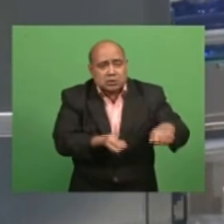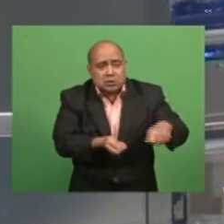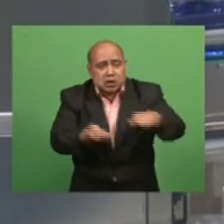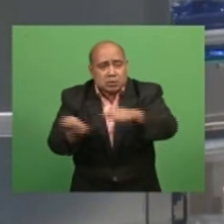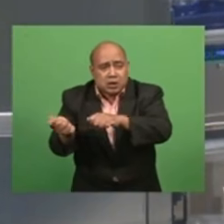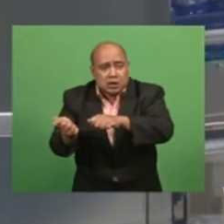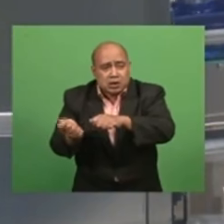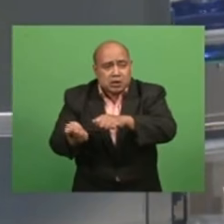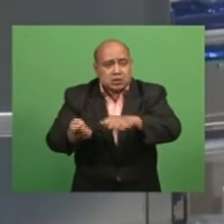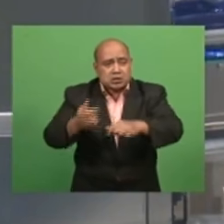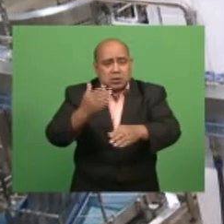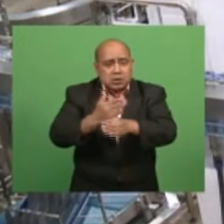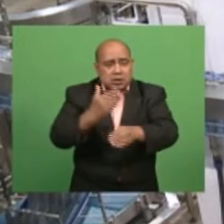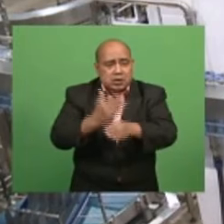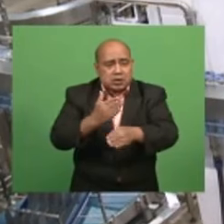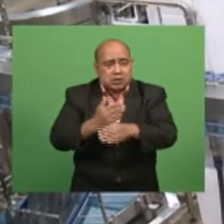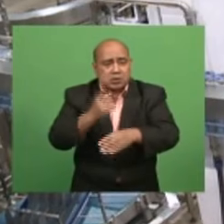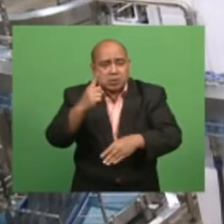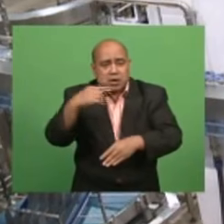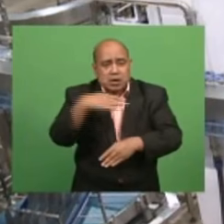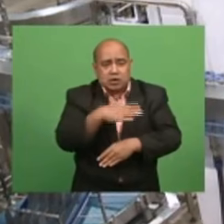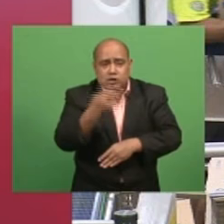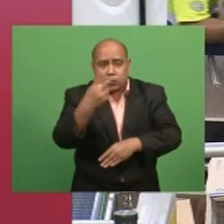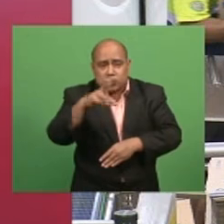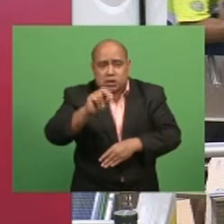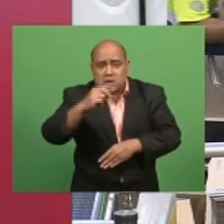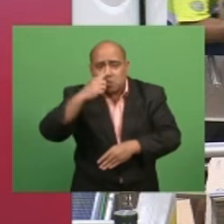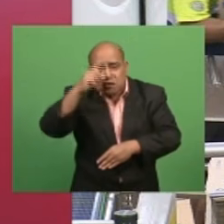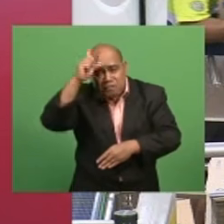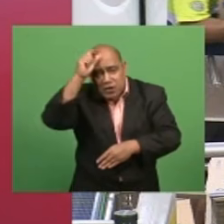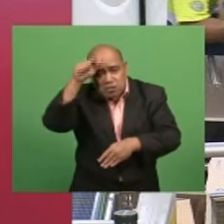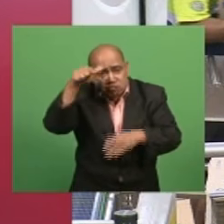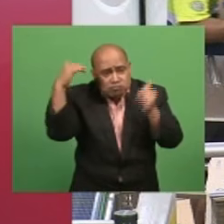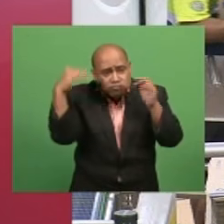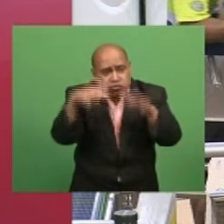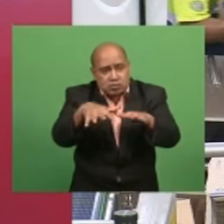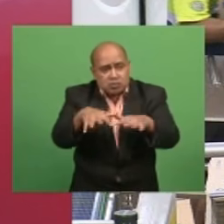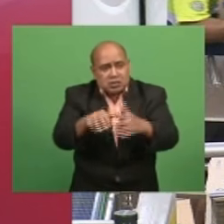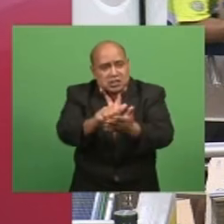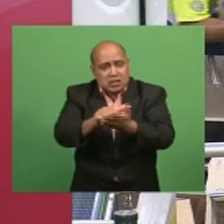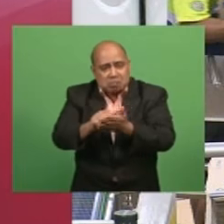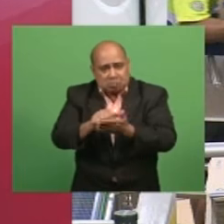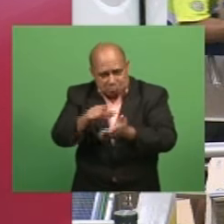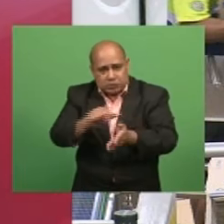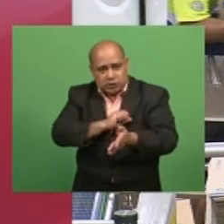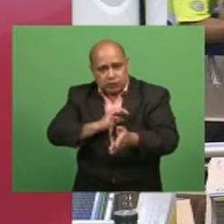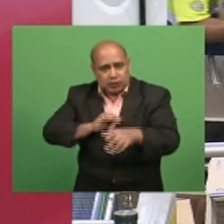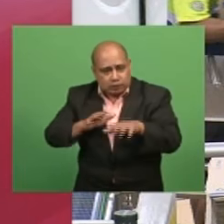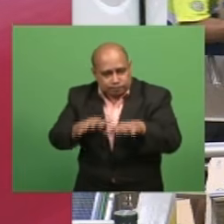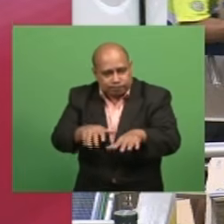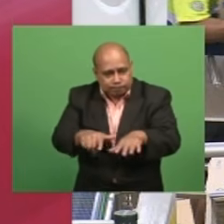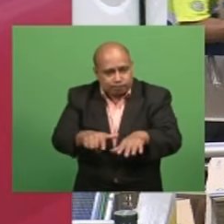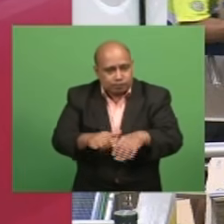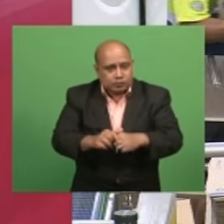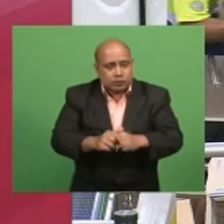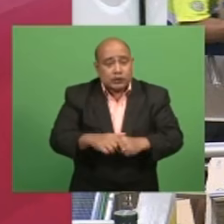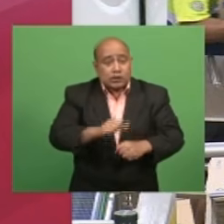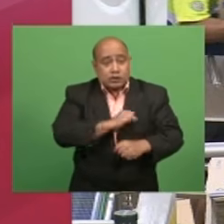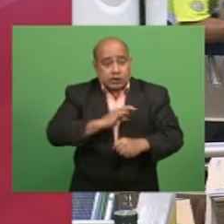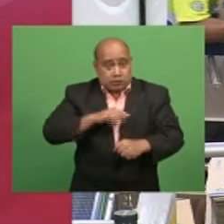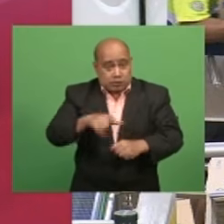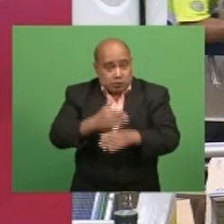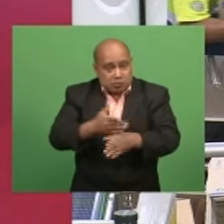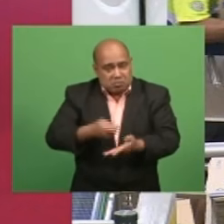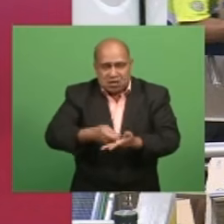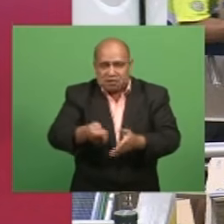Fijians and are trying to retain its staff. Some staff have actually gone on leave without pay due to reduced operations.